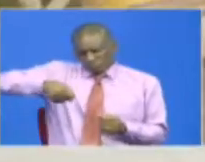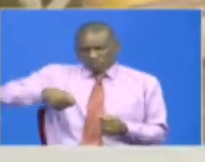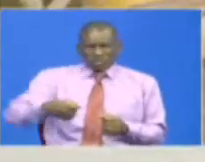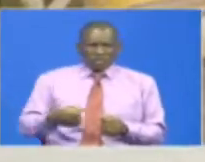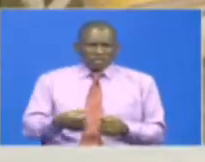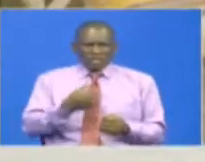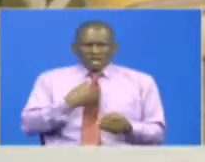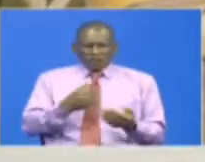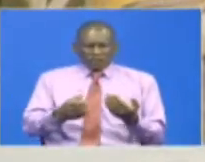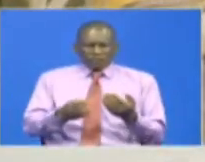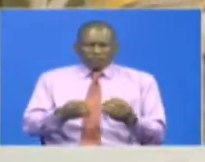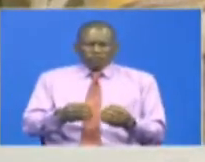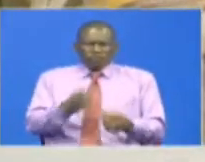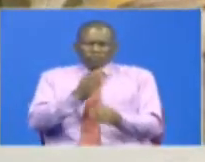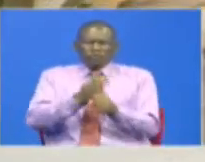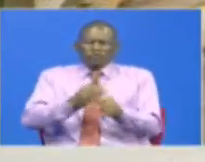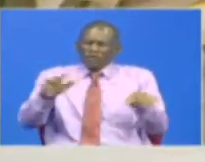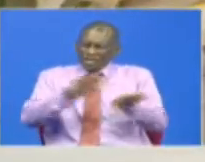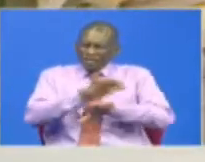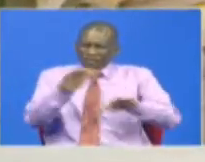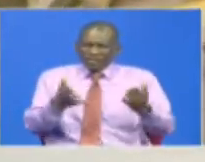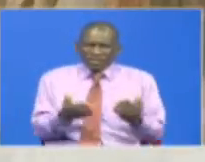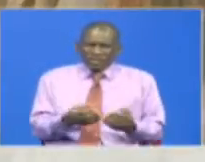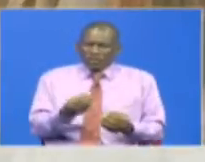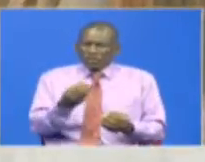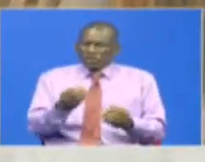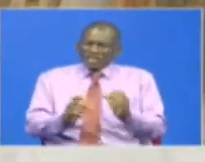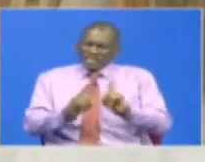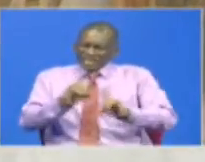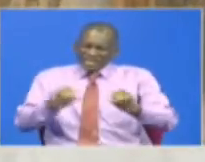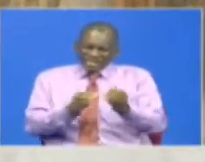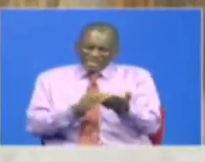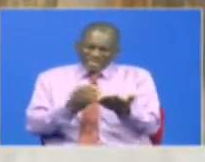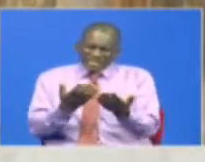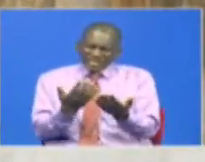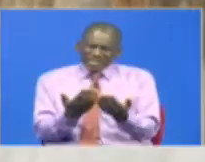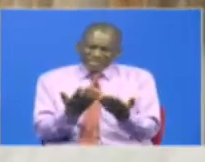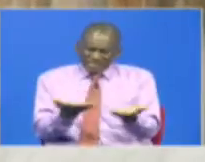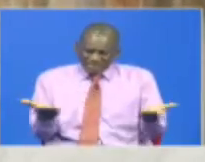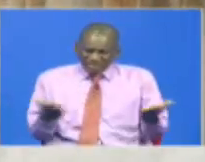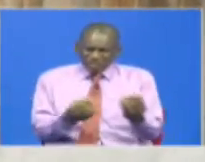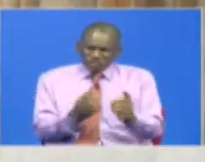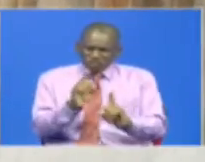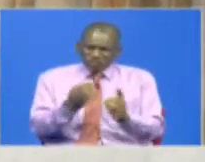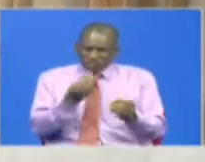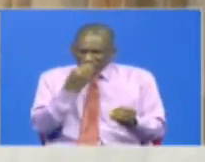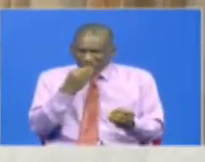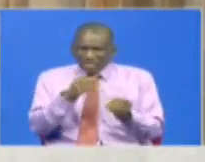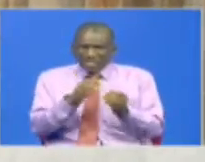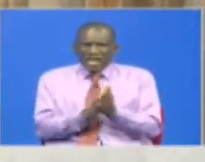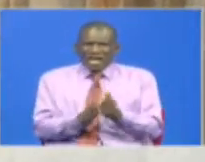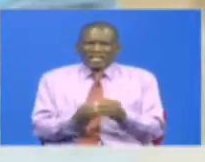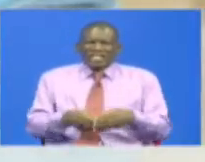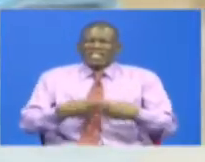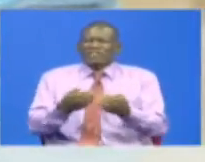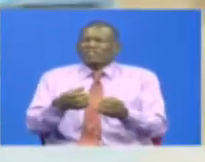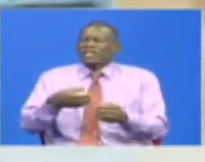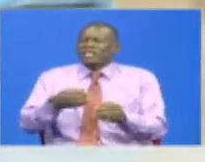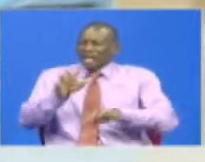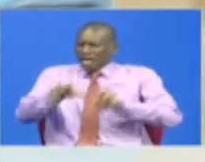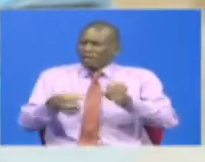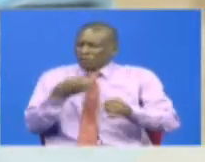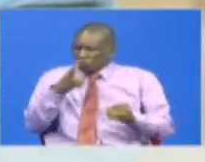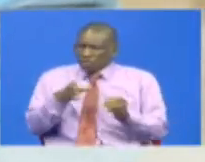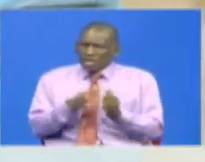for every need. Doing the dishes, watering the animals, cooking and drinking, and all else. So kazi